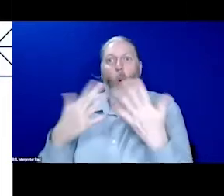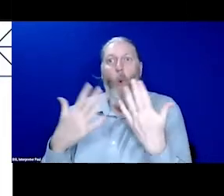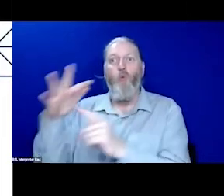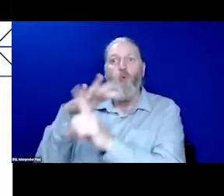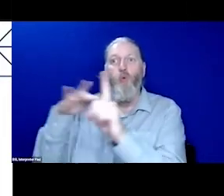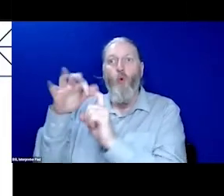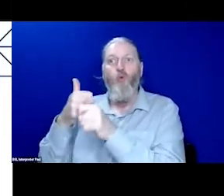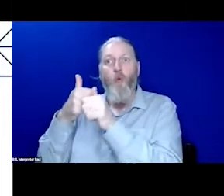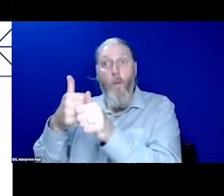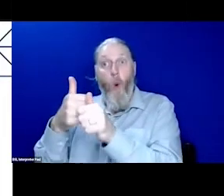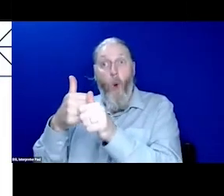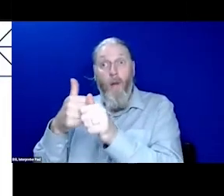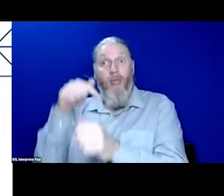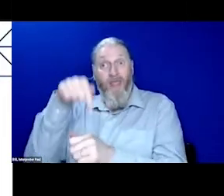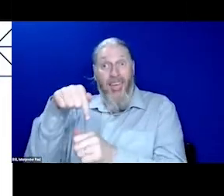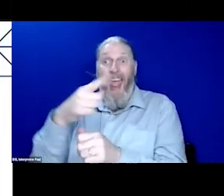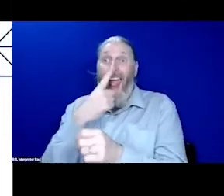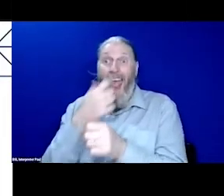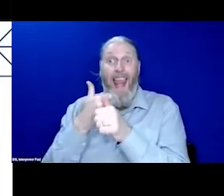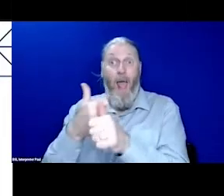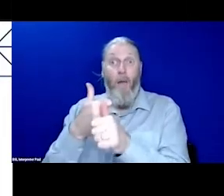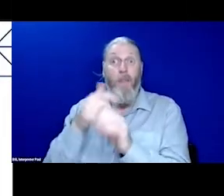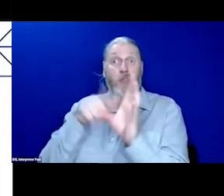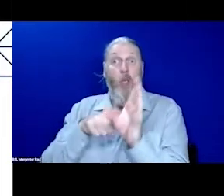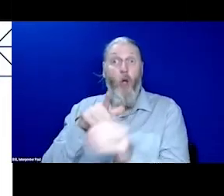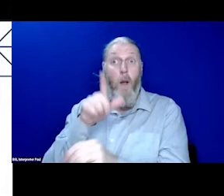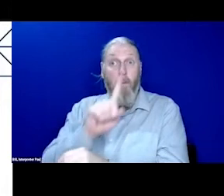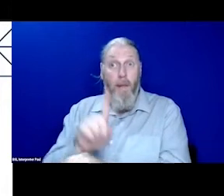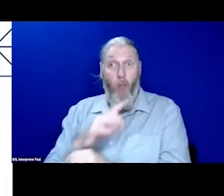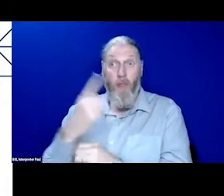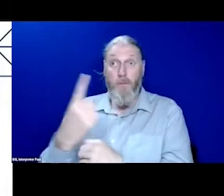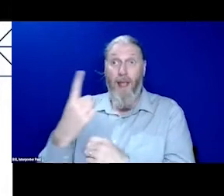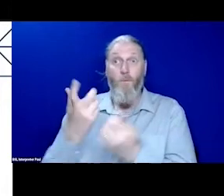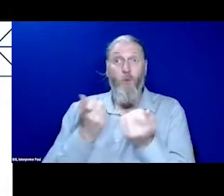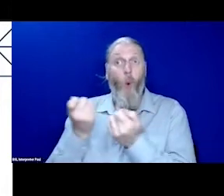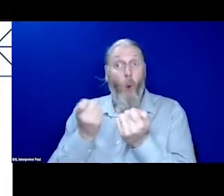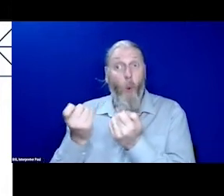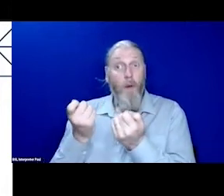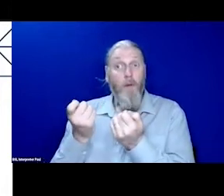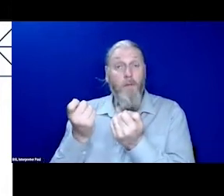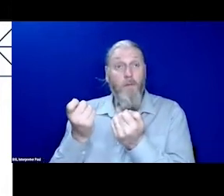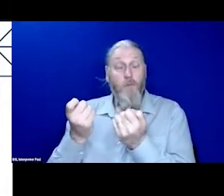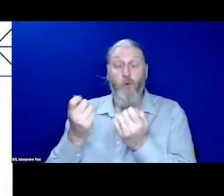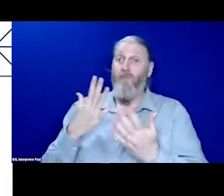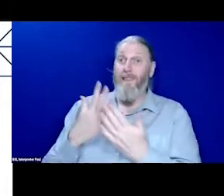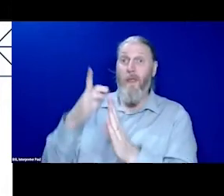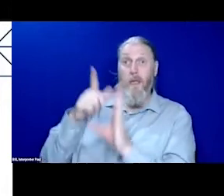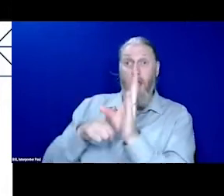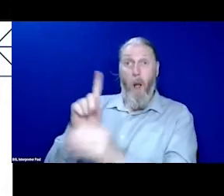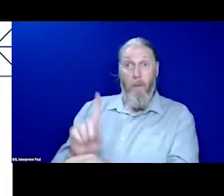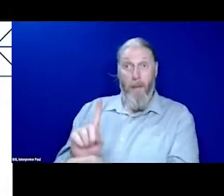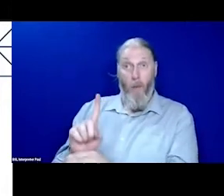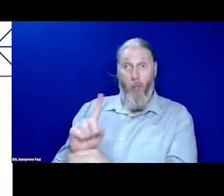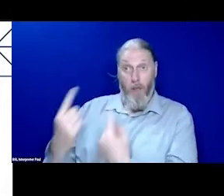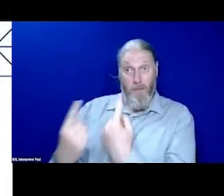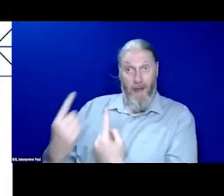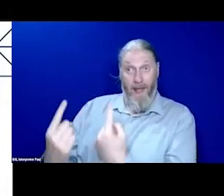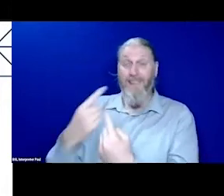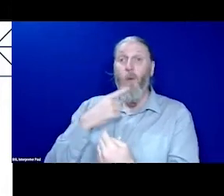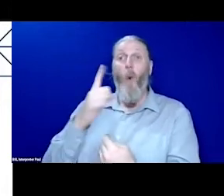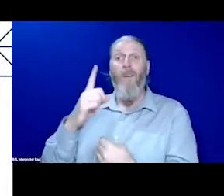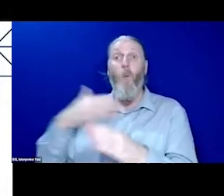climate distress. So what children and young people themselves are saying is that climate activism, particularly collective, can